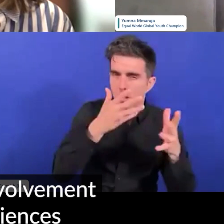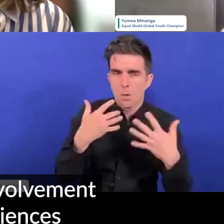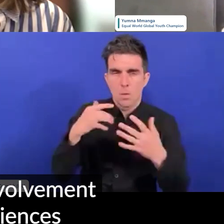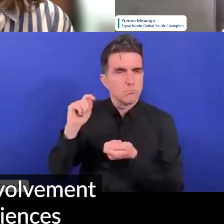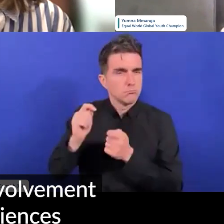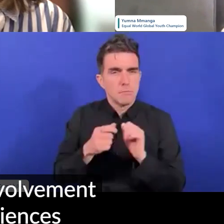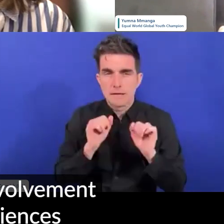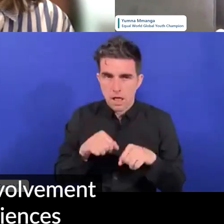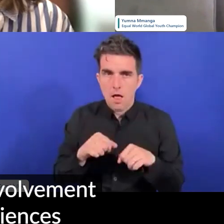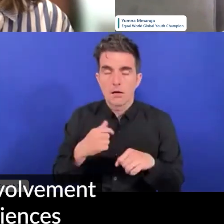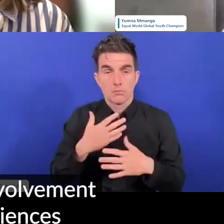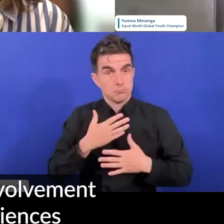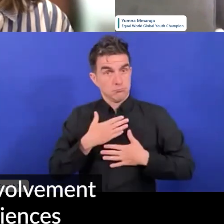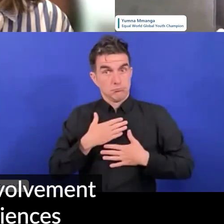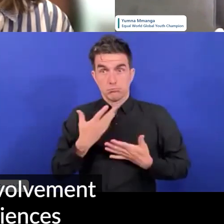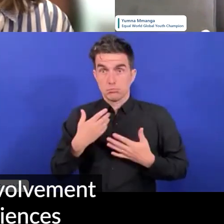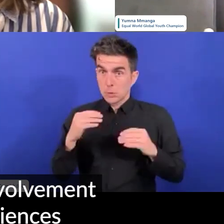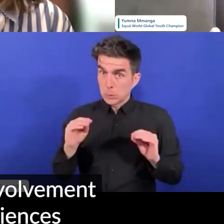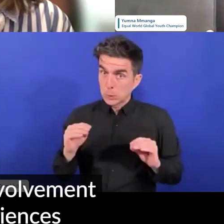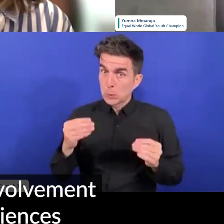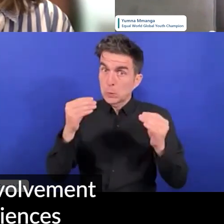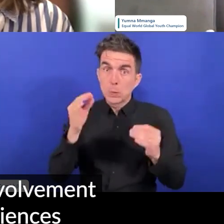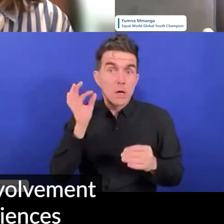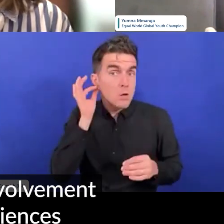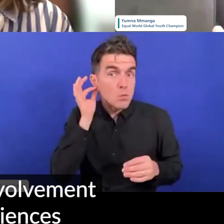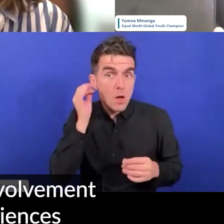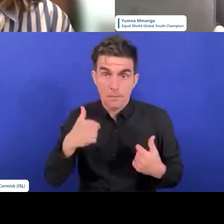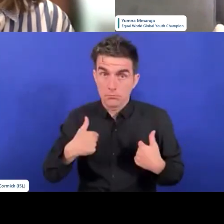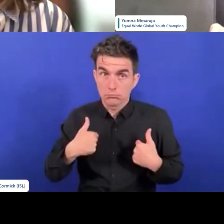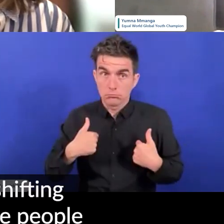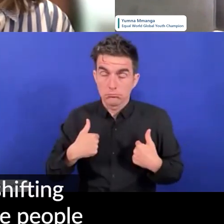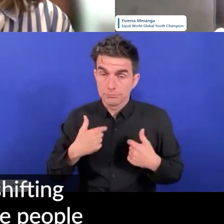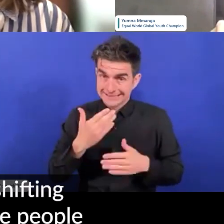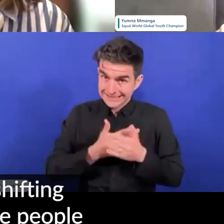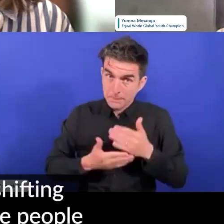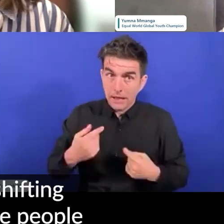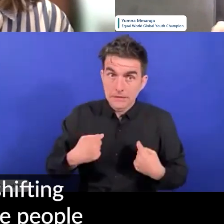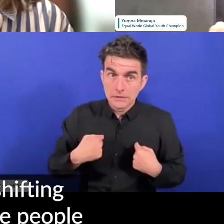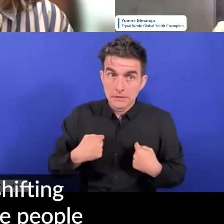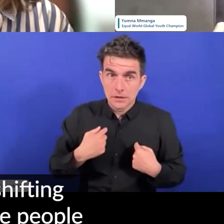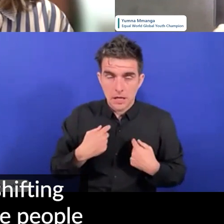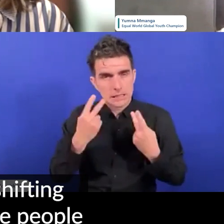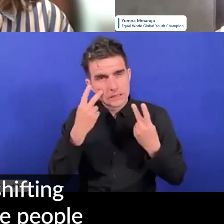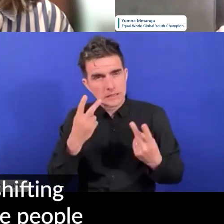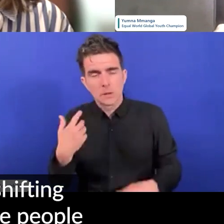how the involvement of live experiences can help in